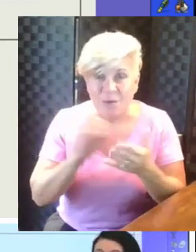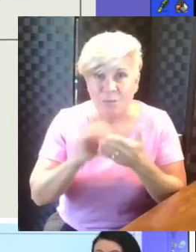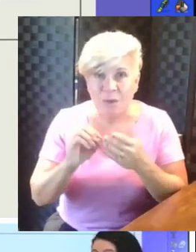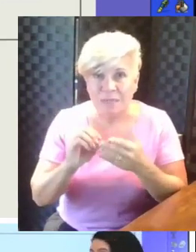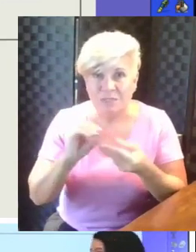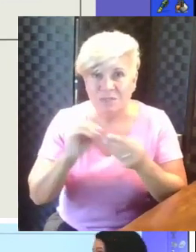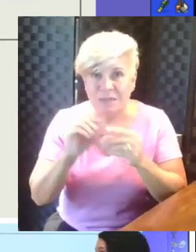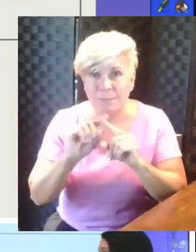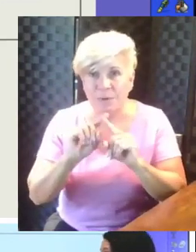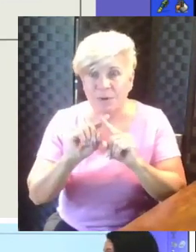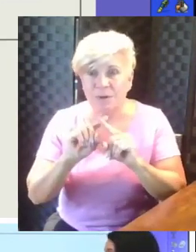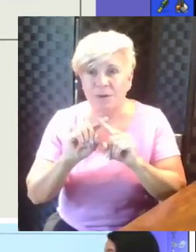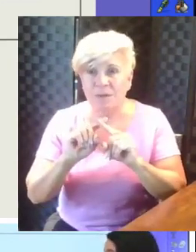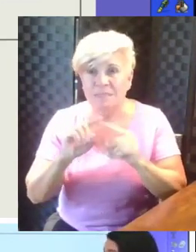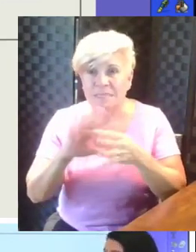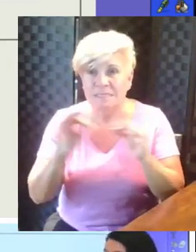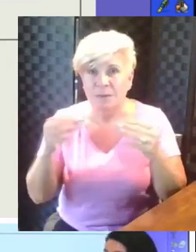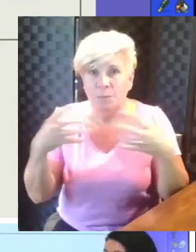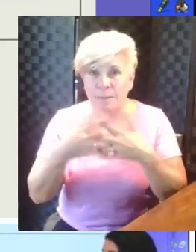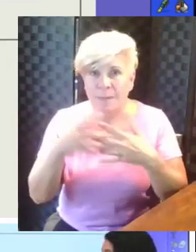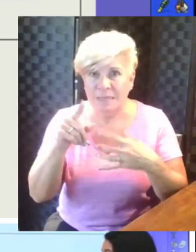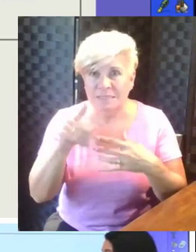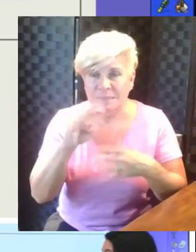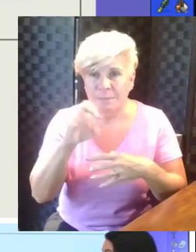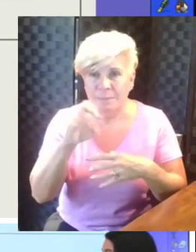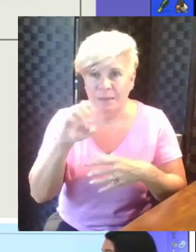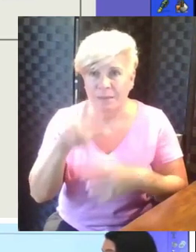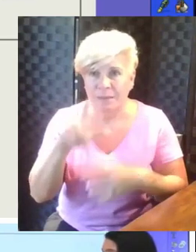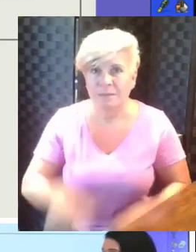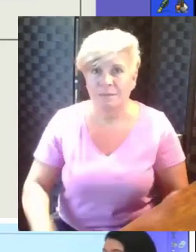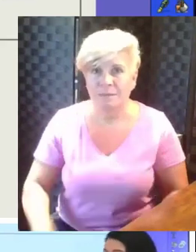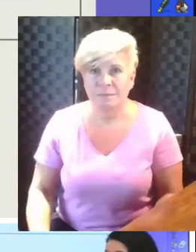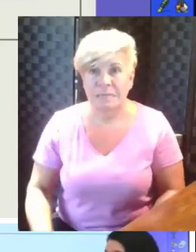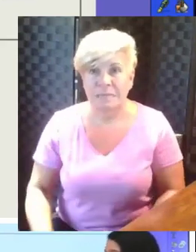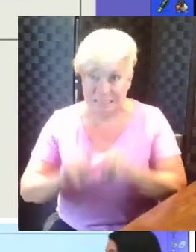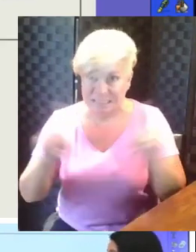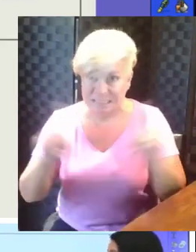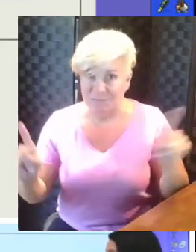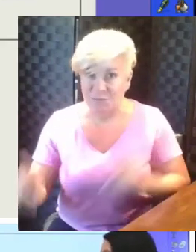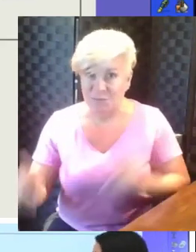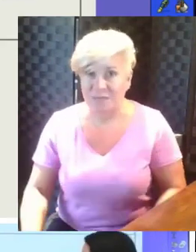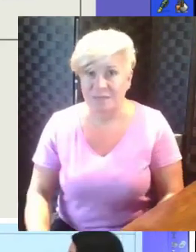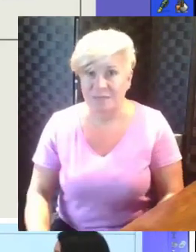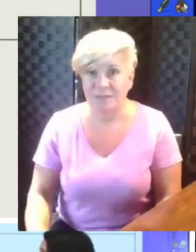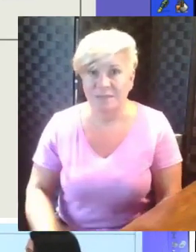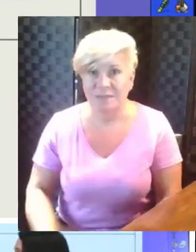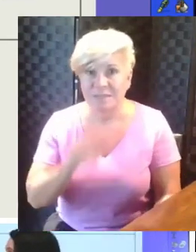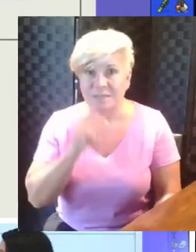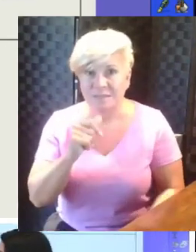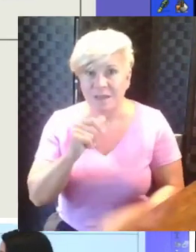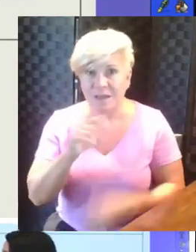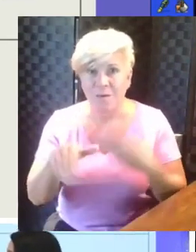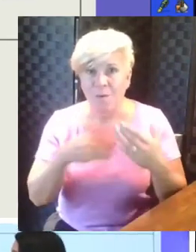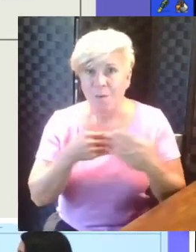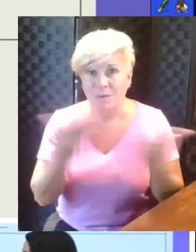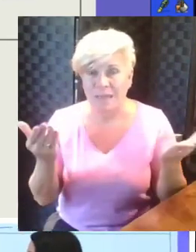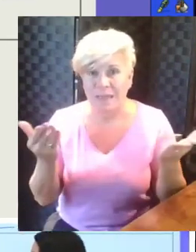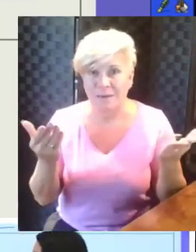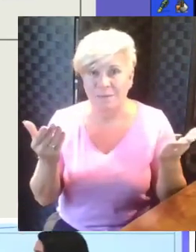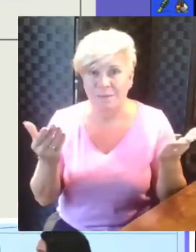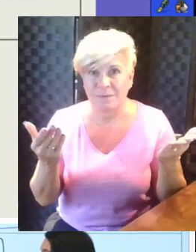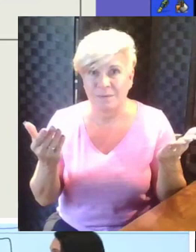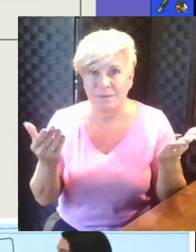your equation that would match this model. It's a little different. This isn't our hole down here right